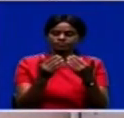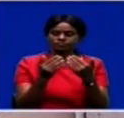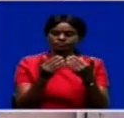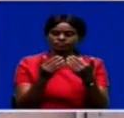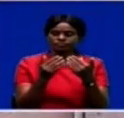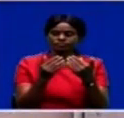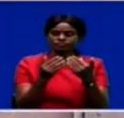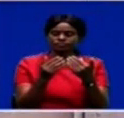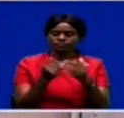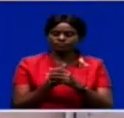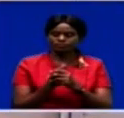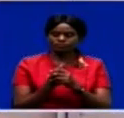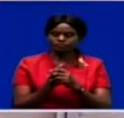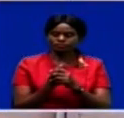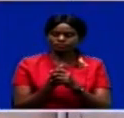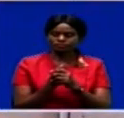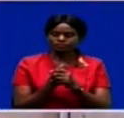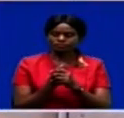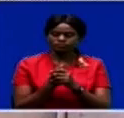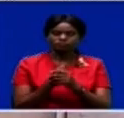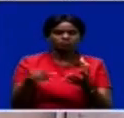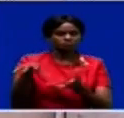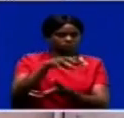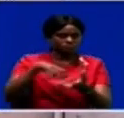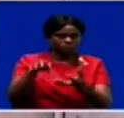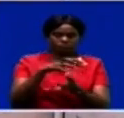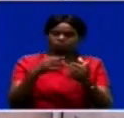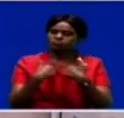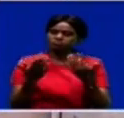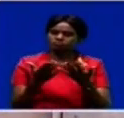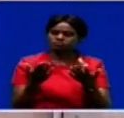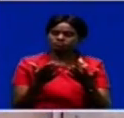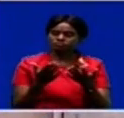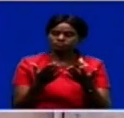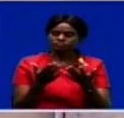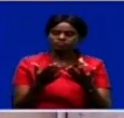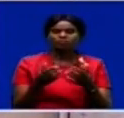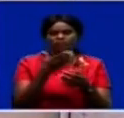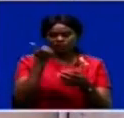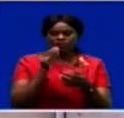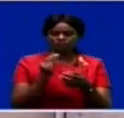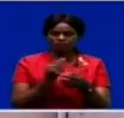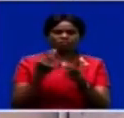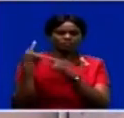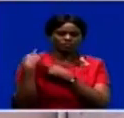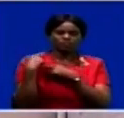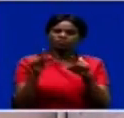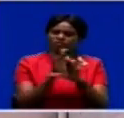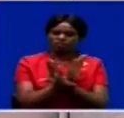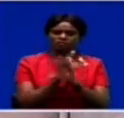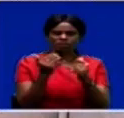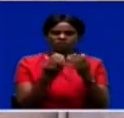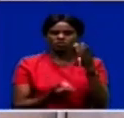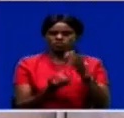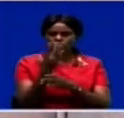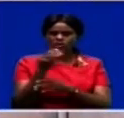We want free and fair elections, no violence. We should be responsible. But Zambia has grown 57